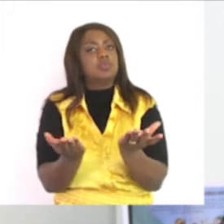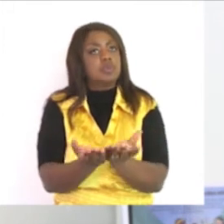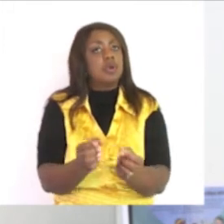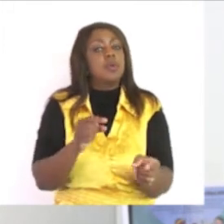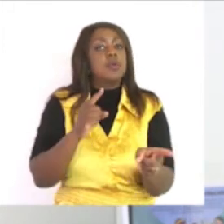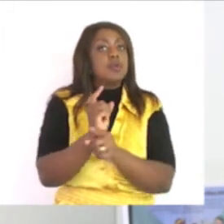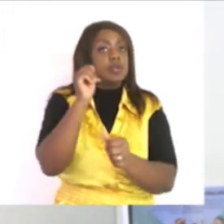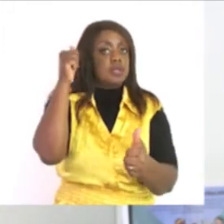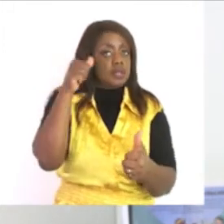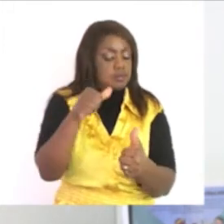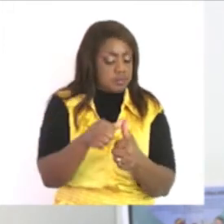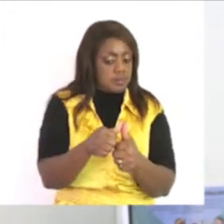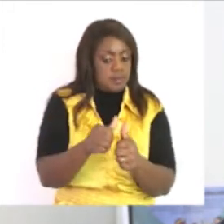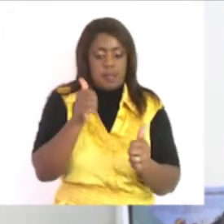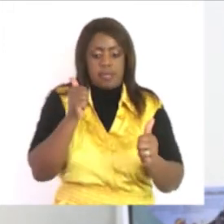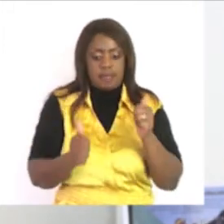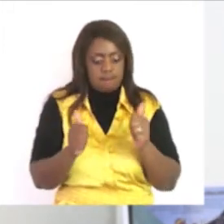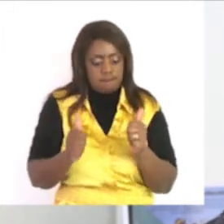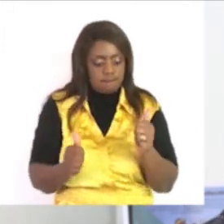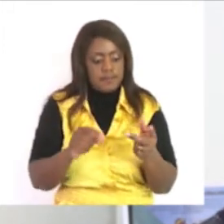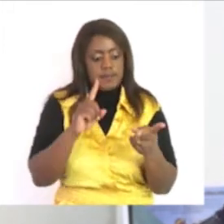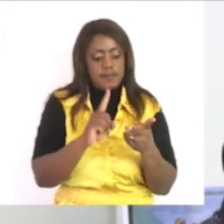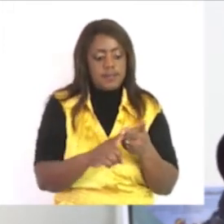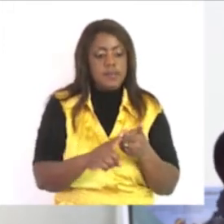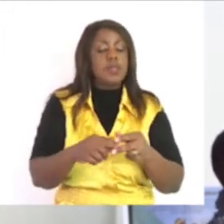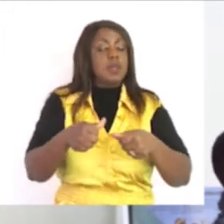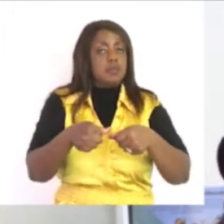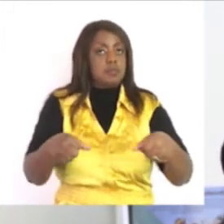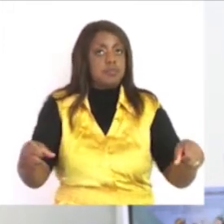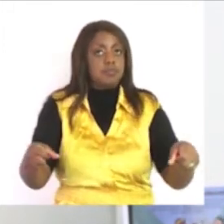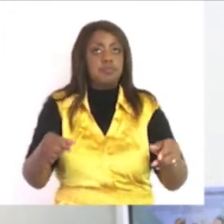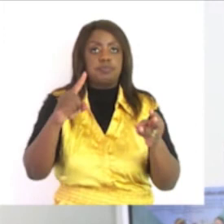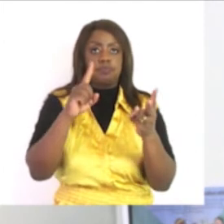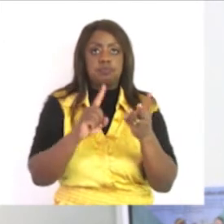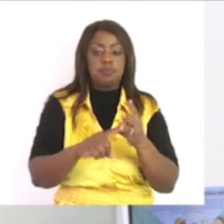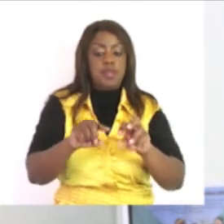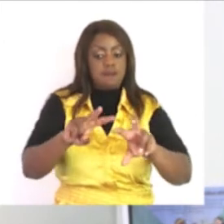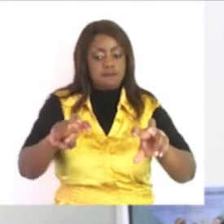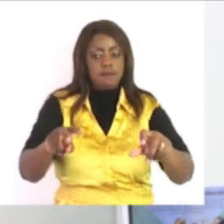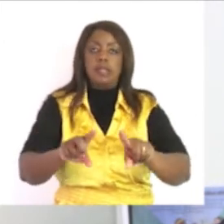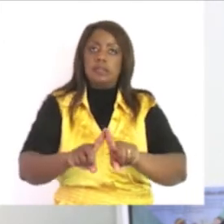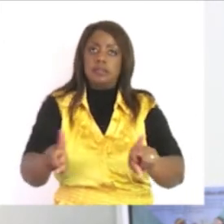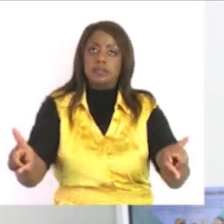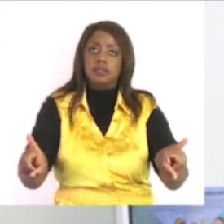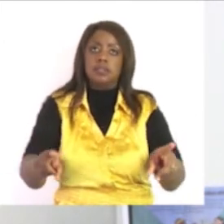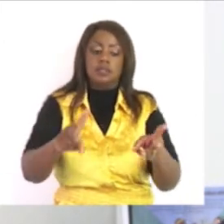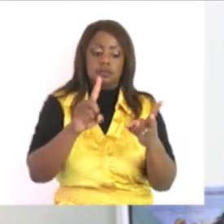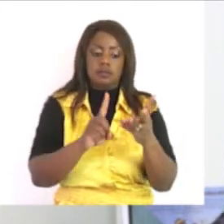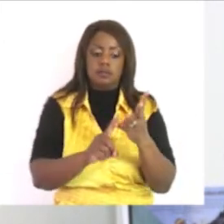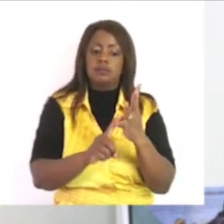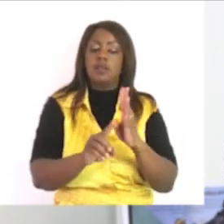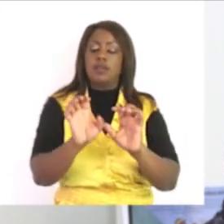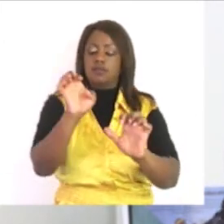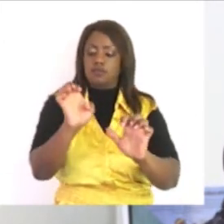need to just estimate. That way you'll be able to know that, okay, I know the values, I know the units, I